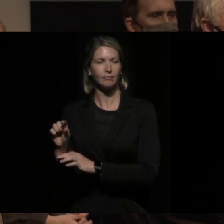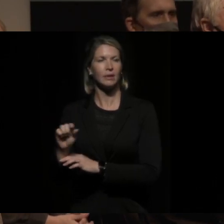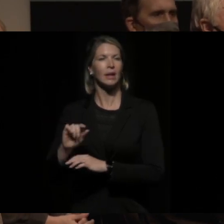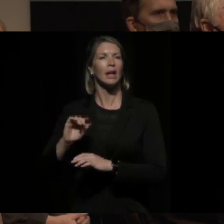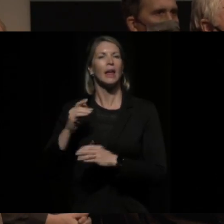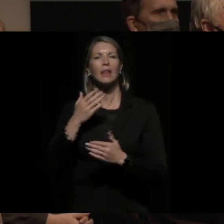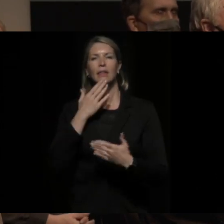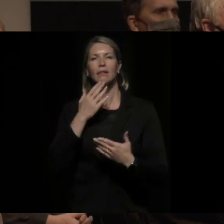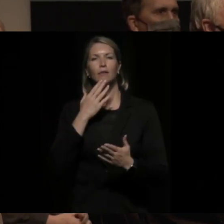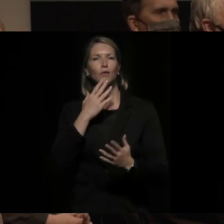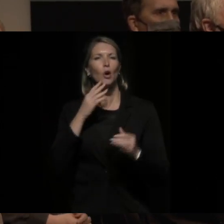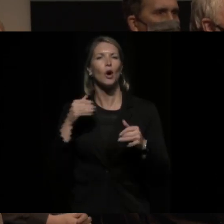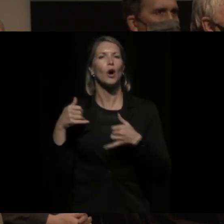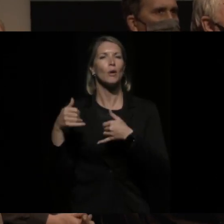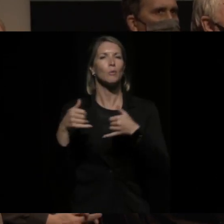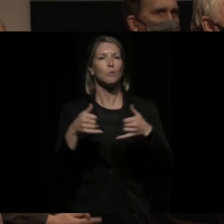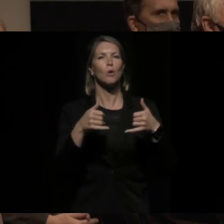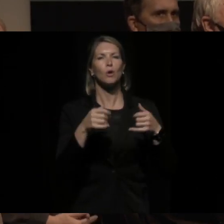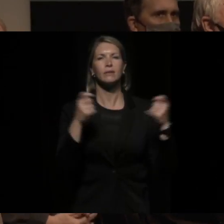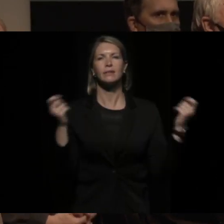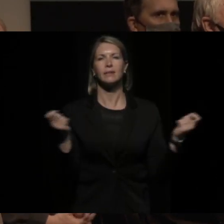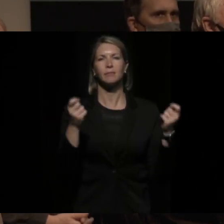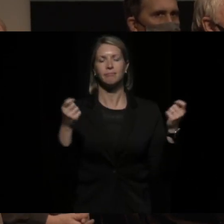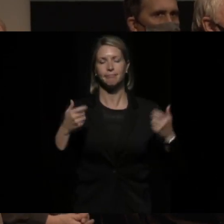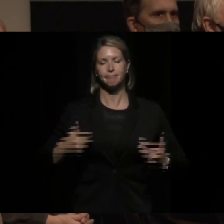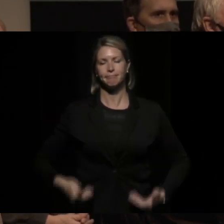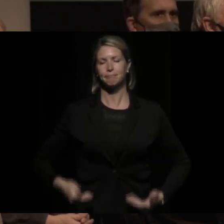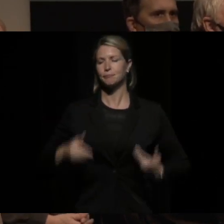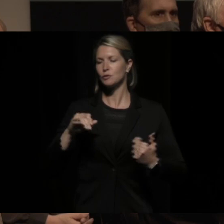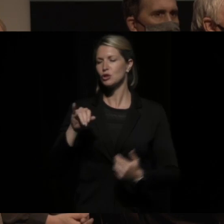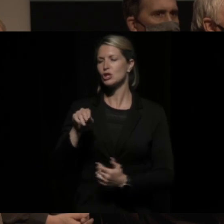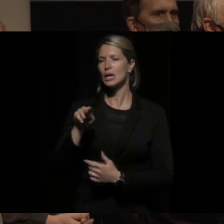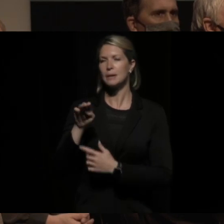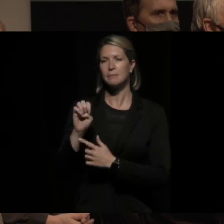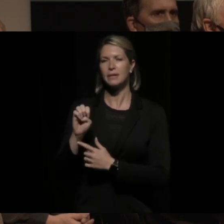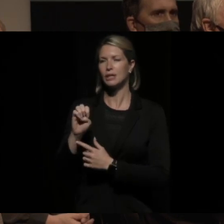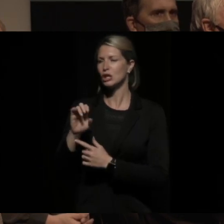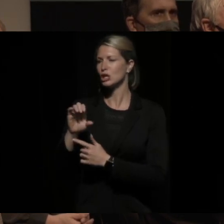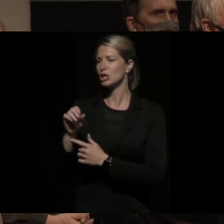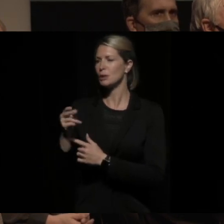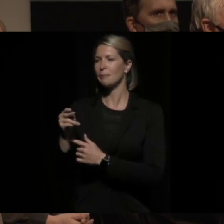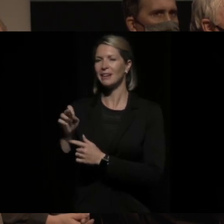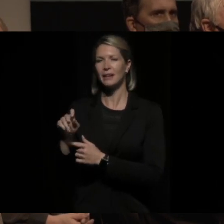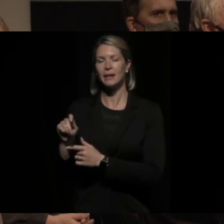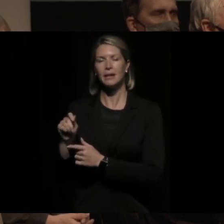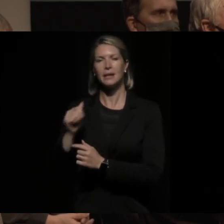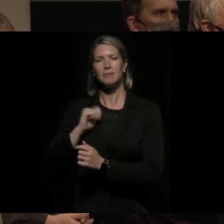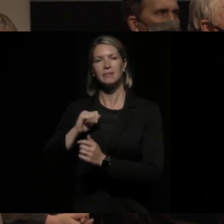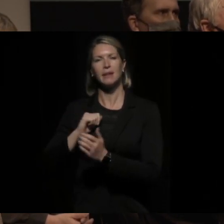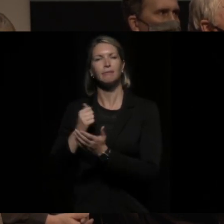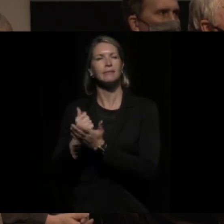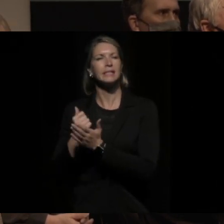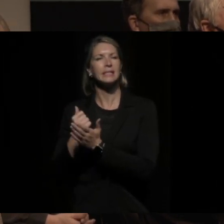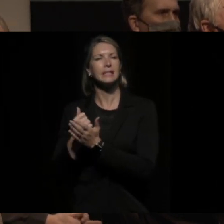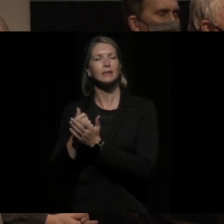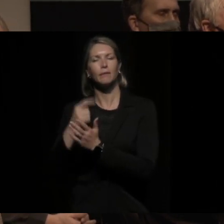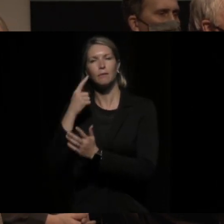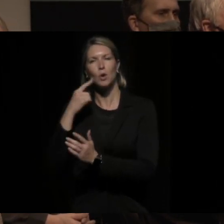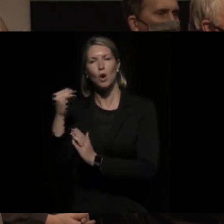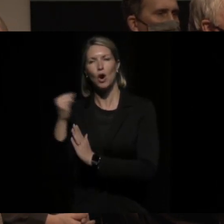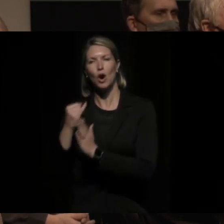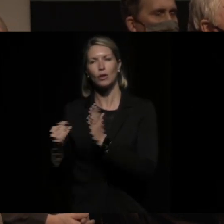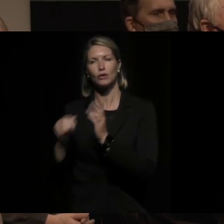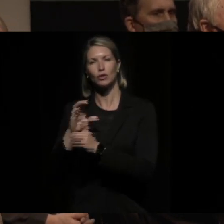Excellence ceremony. My name is Jamie Chippett. I am the Deputy Minister of the Department of Tourism, Culture, Arts, and